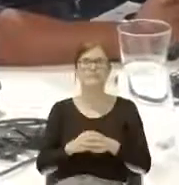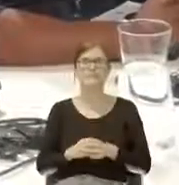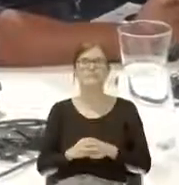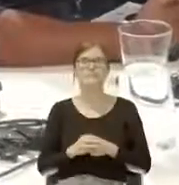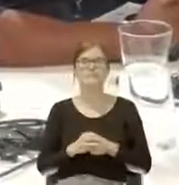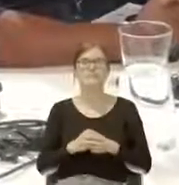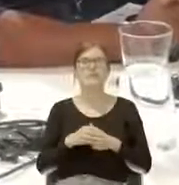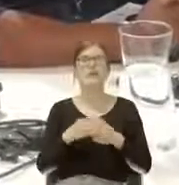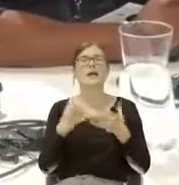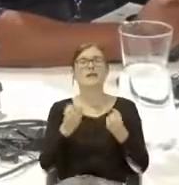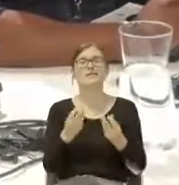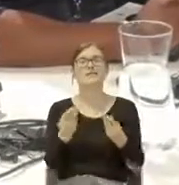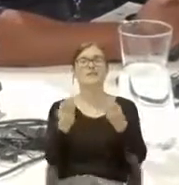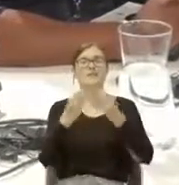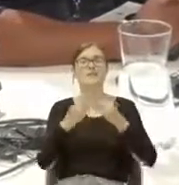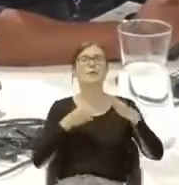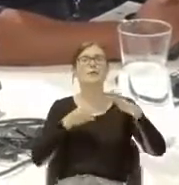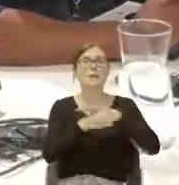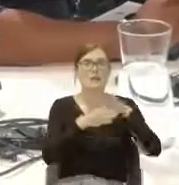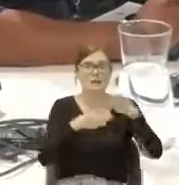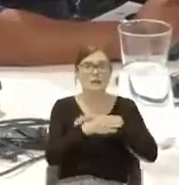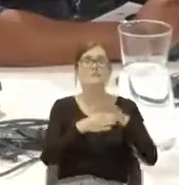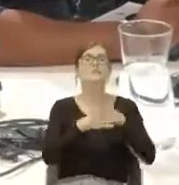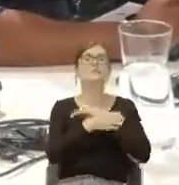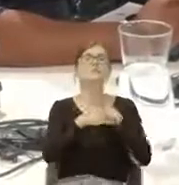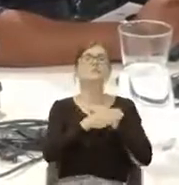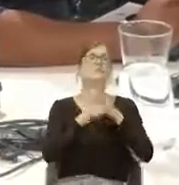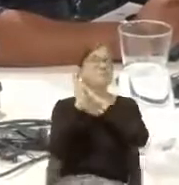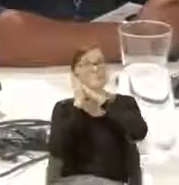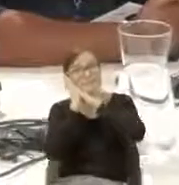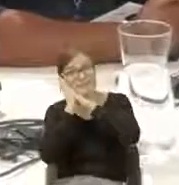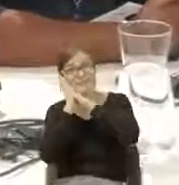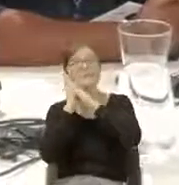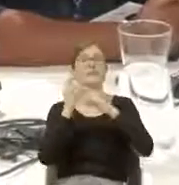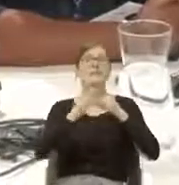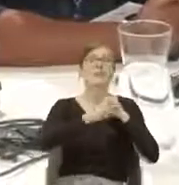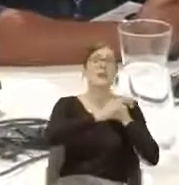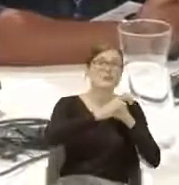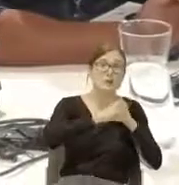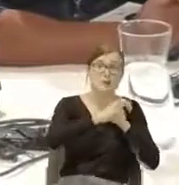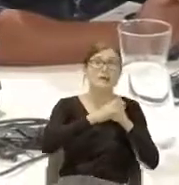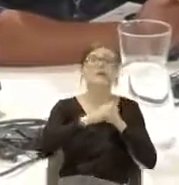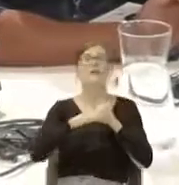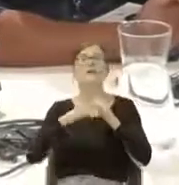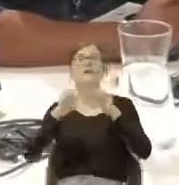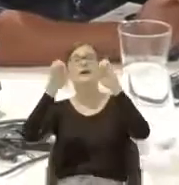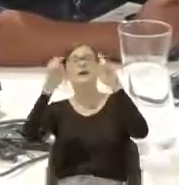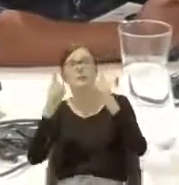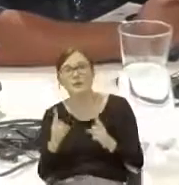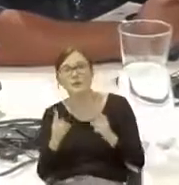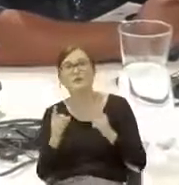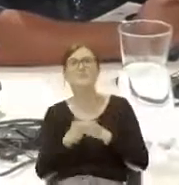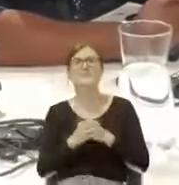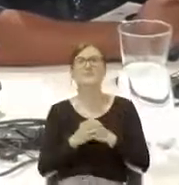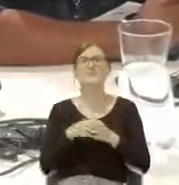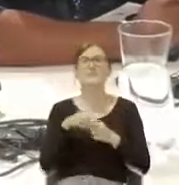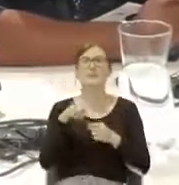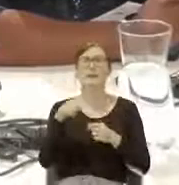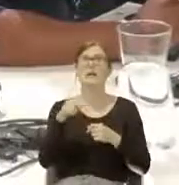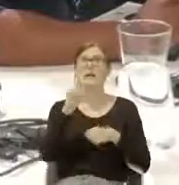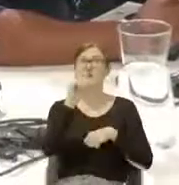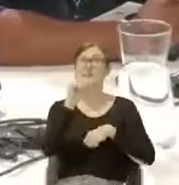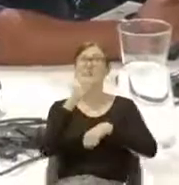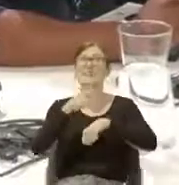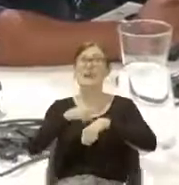And we have done this together and in a very short period of time. You know the story. You know how much we have achieved. But we have to keep on reminding